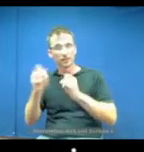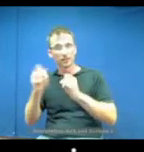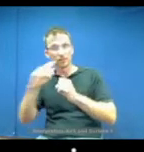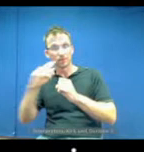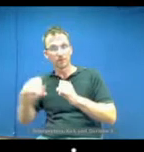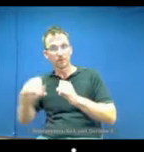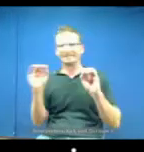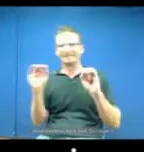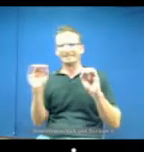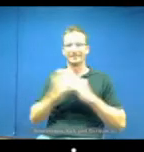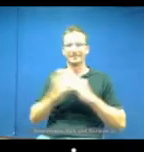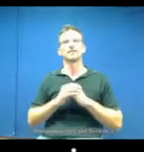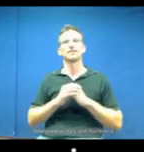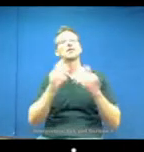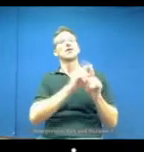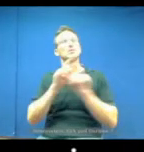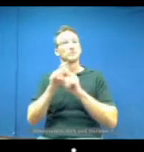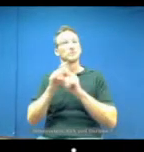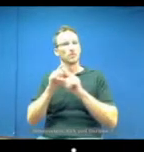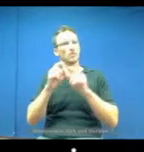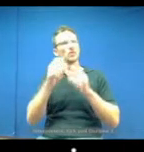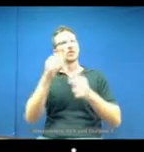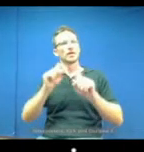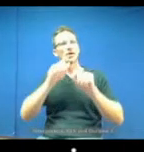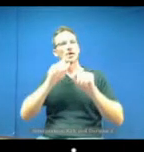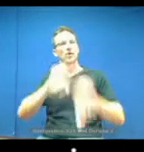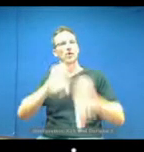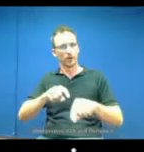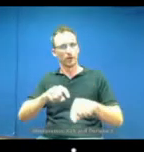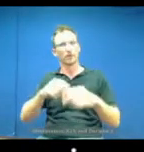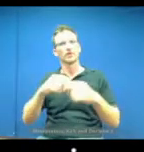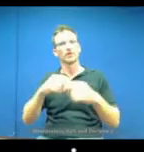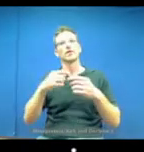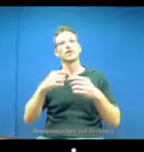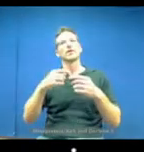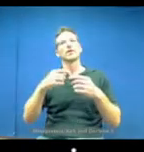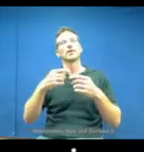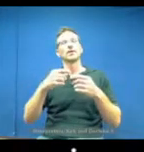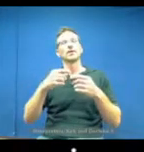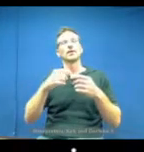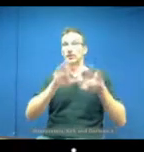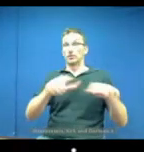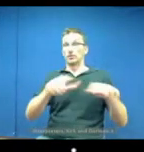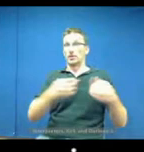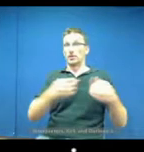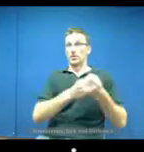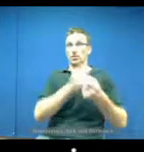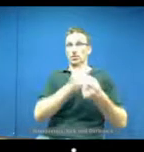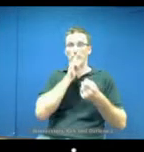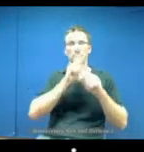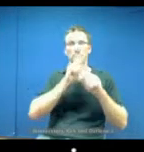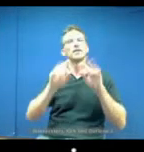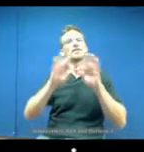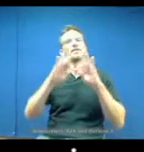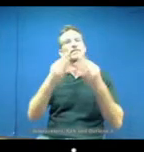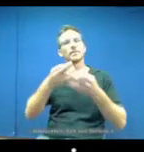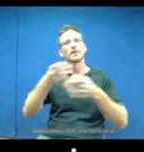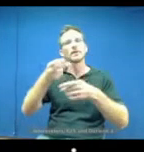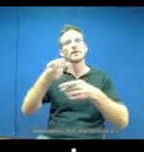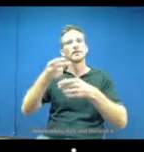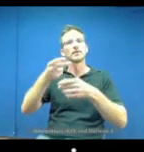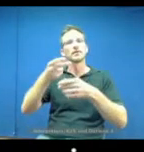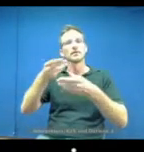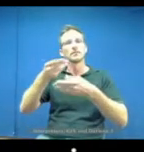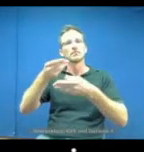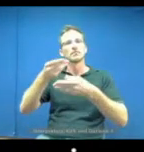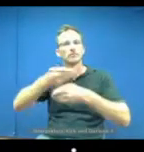which is a monthly amount of money different from child support that is to, like for